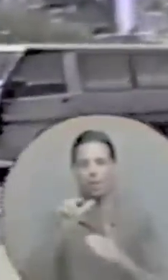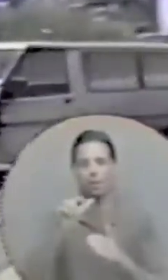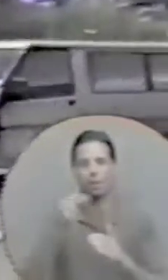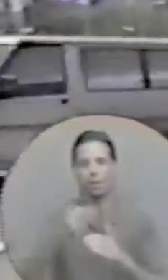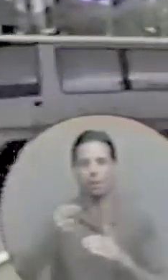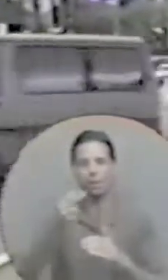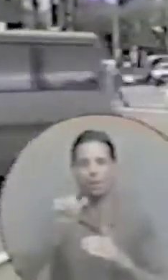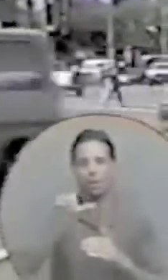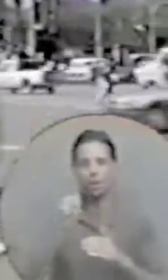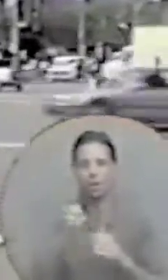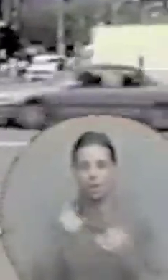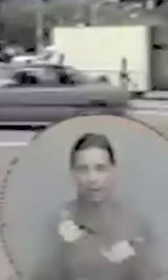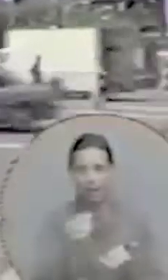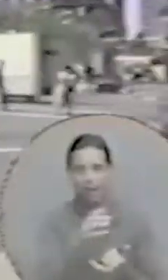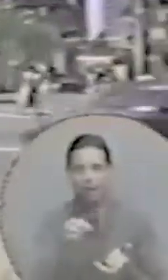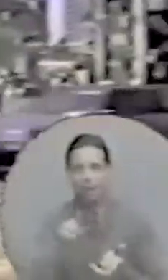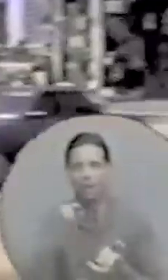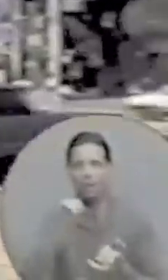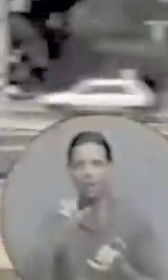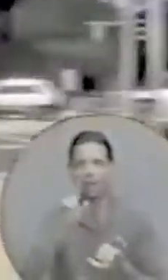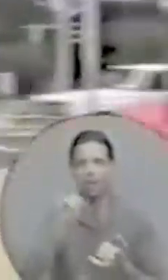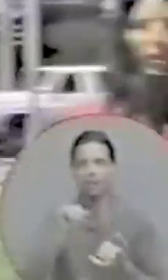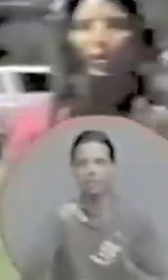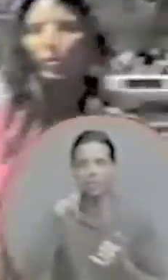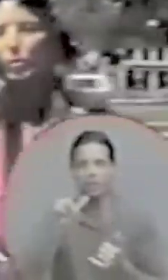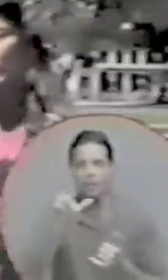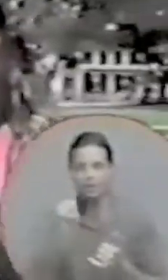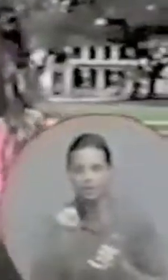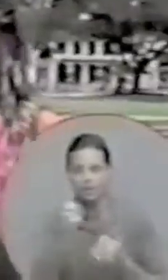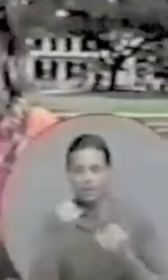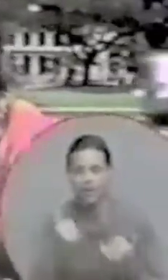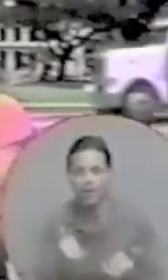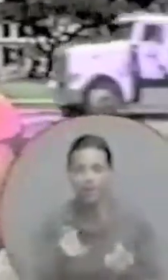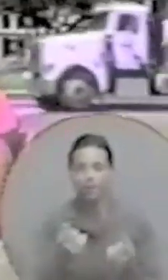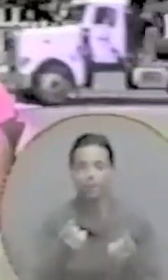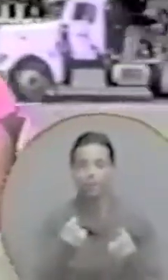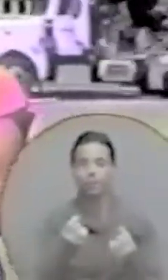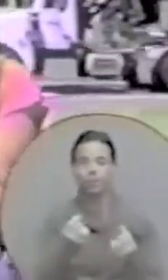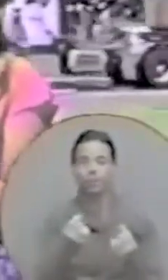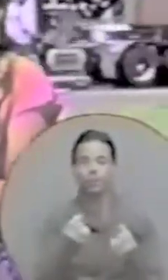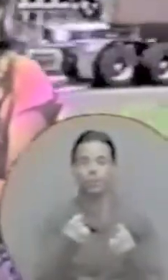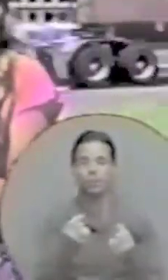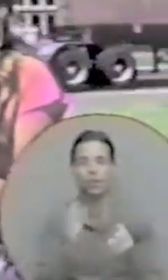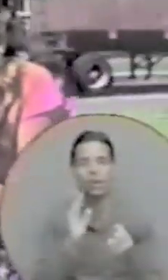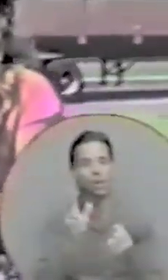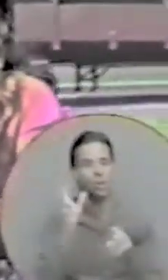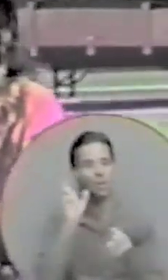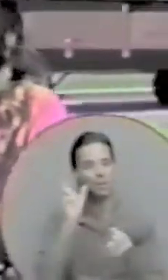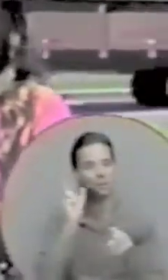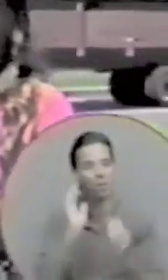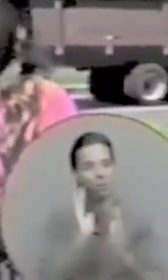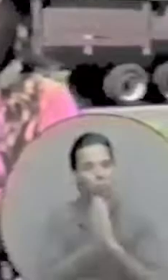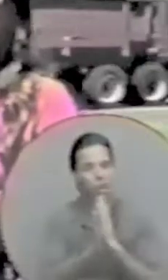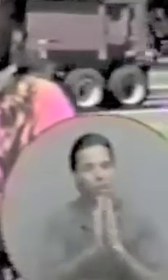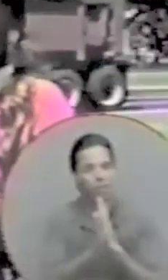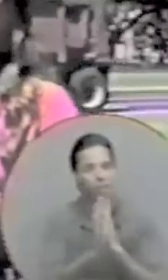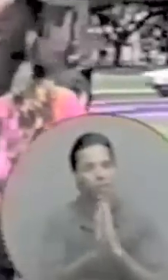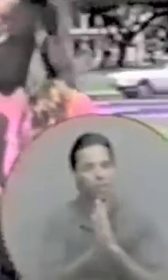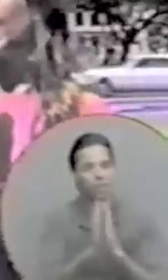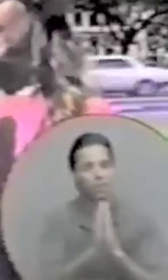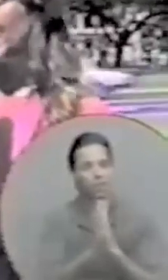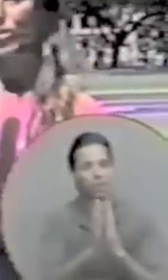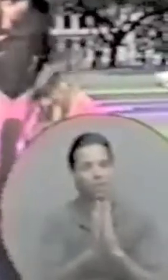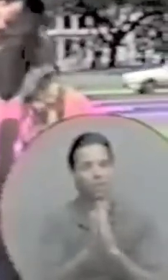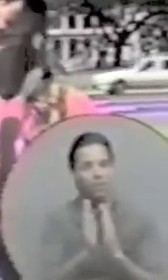and we're going over to where Iolani Palace is. Now what I'm going to do is listen for the traffic patterns